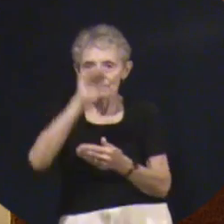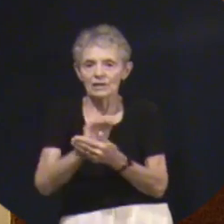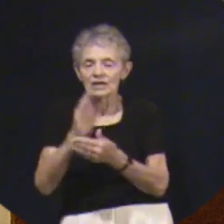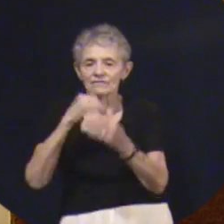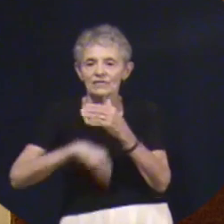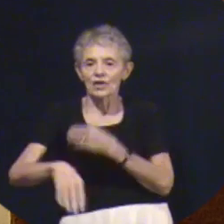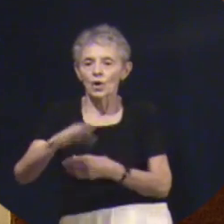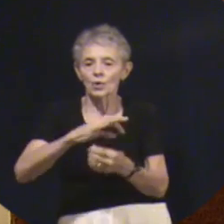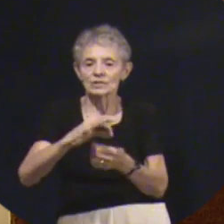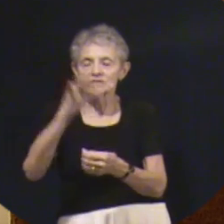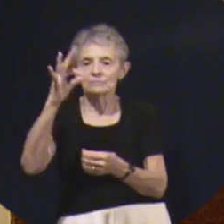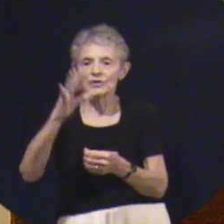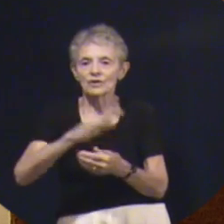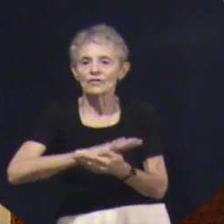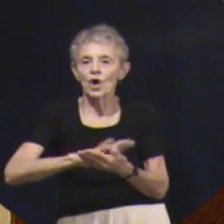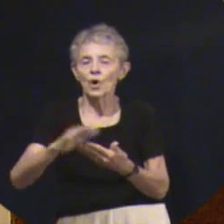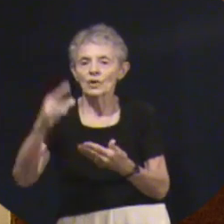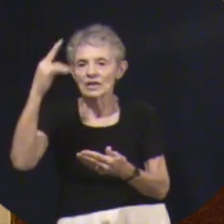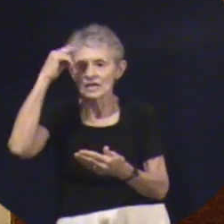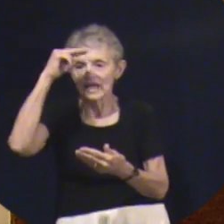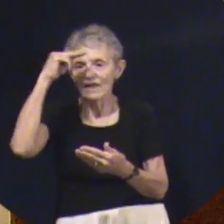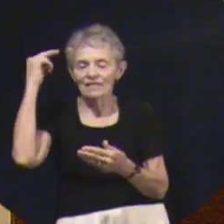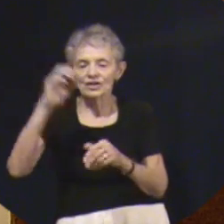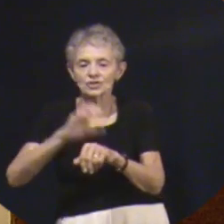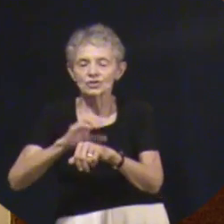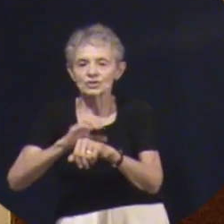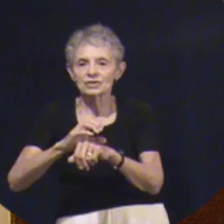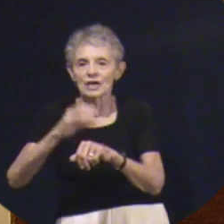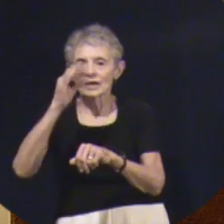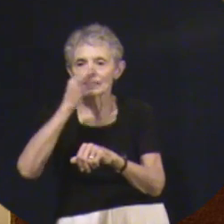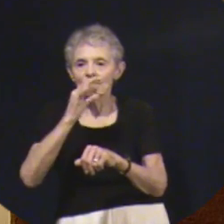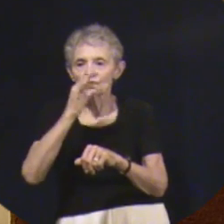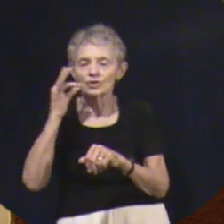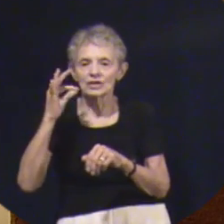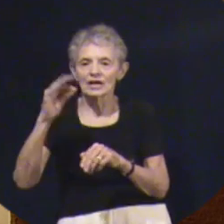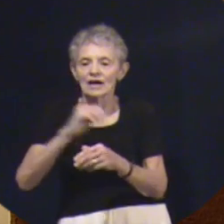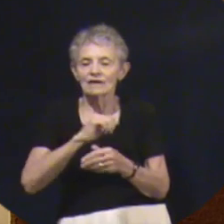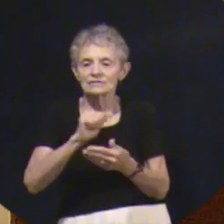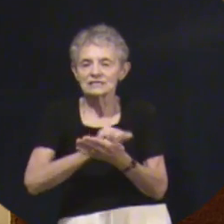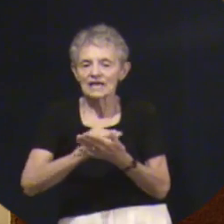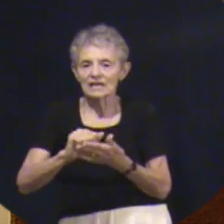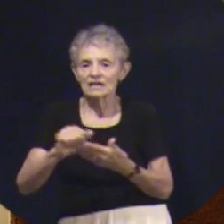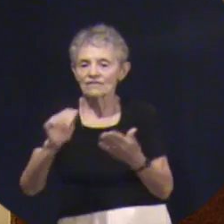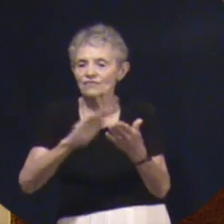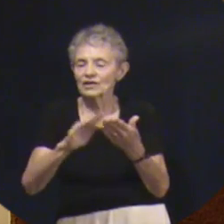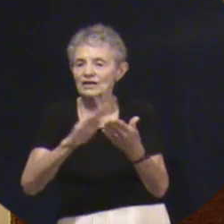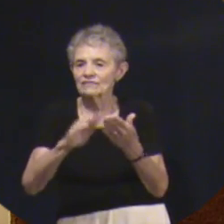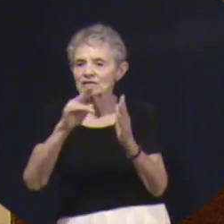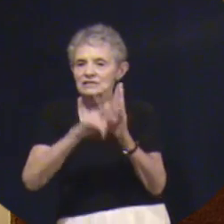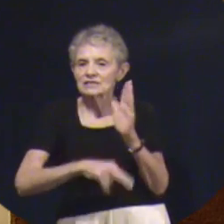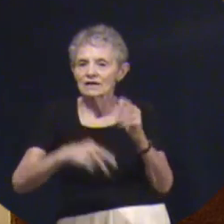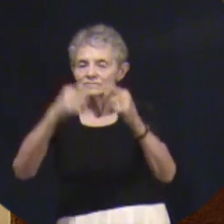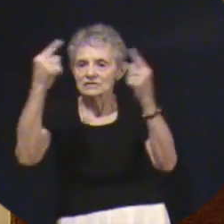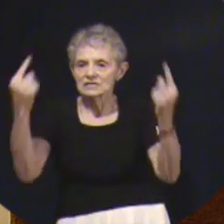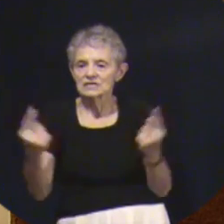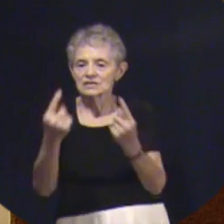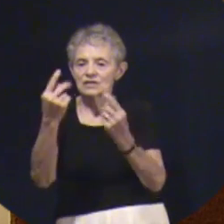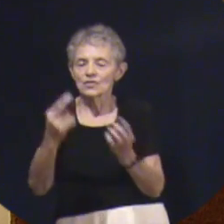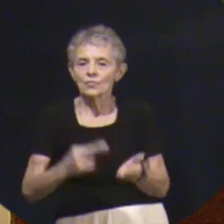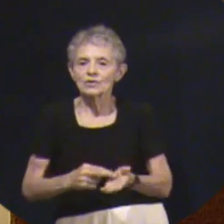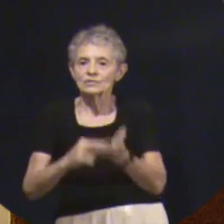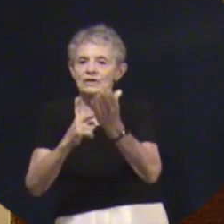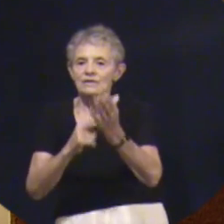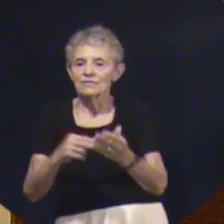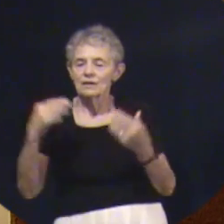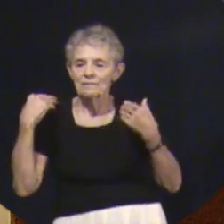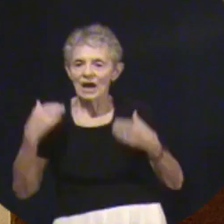Holy Spirit, the Holy Catholic Church, the communion of saints, the forgiveness of sins, the resurrection of the